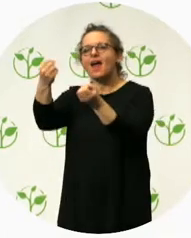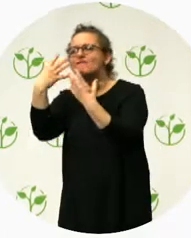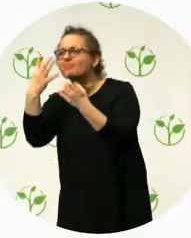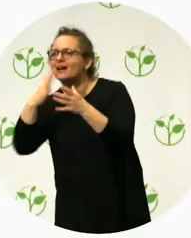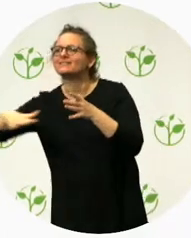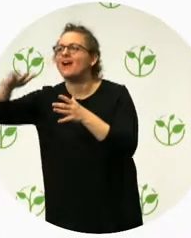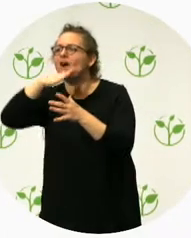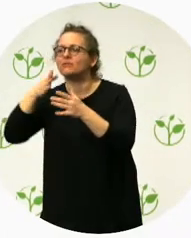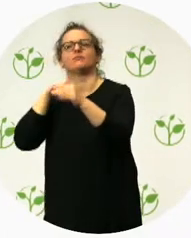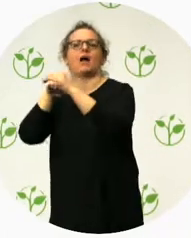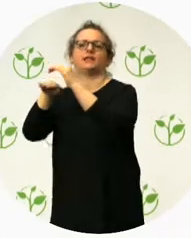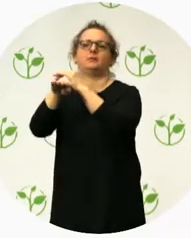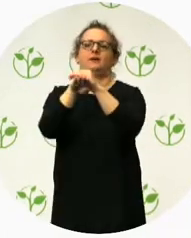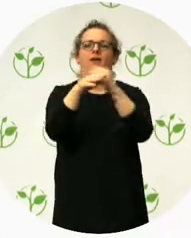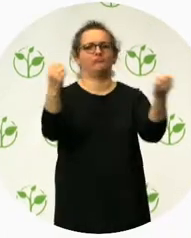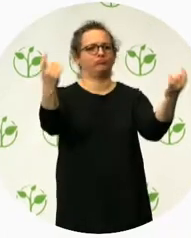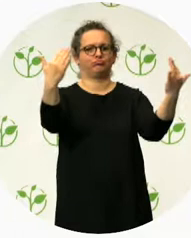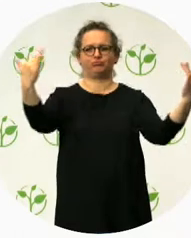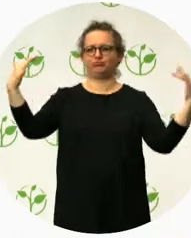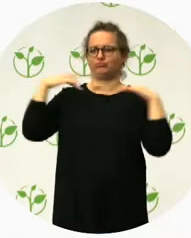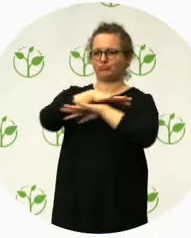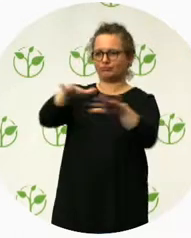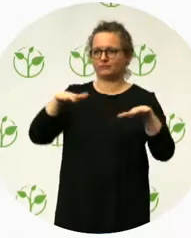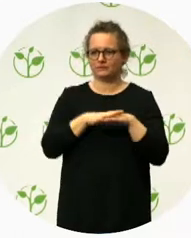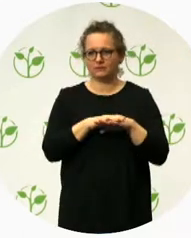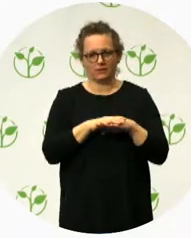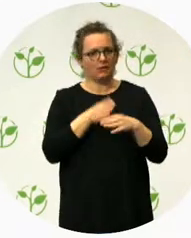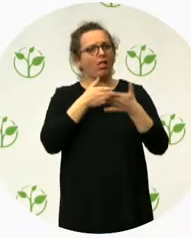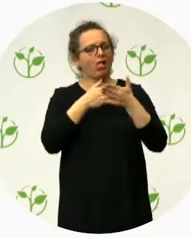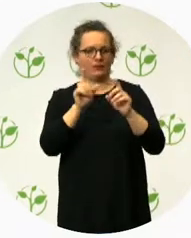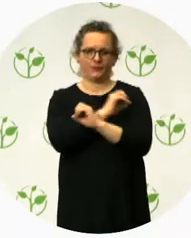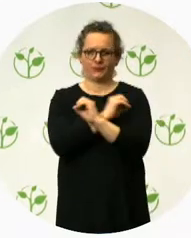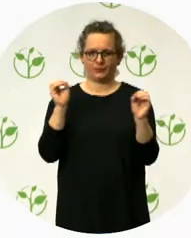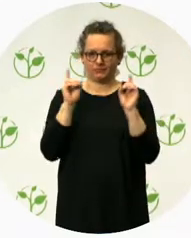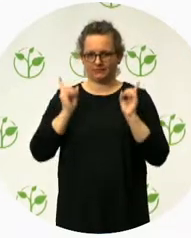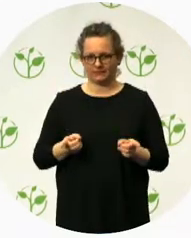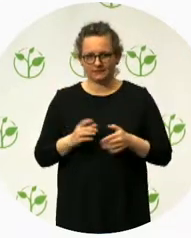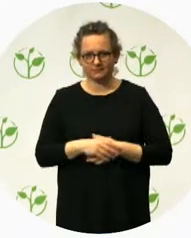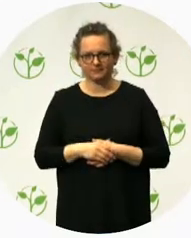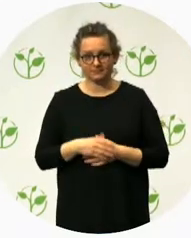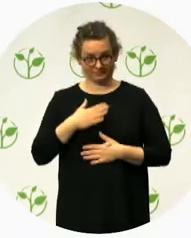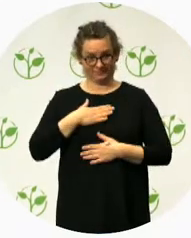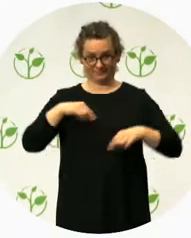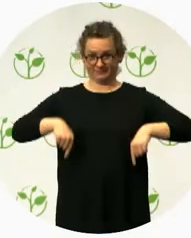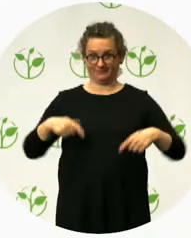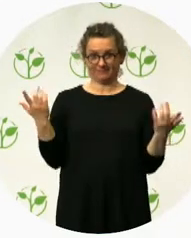I am therefore very pleased that a topic of this year's conference is